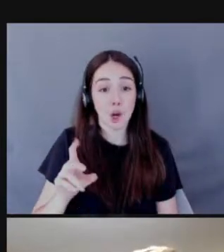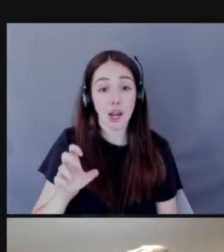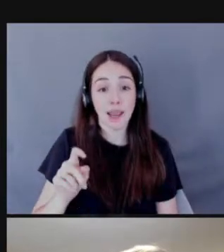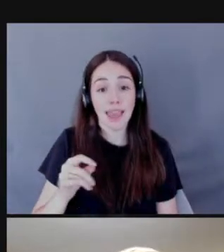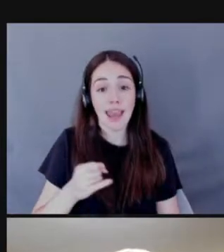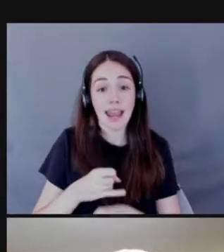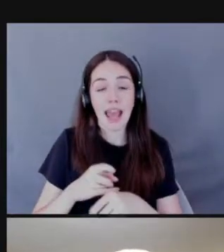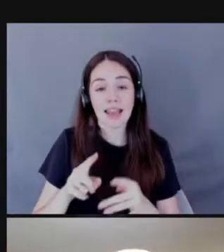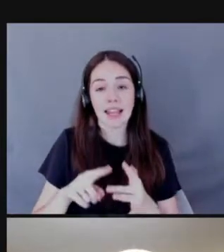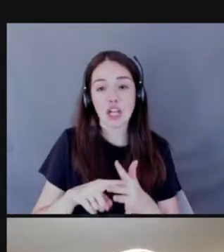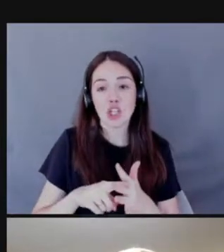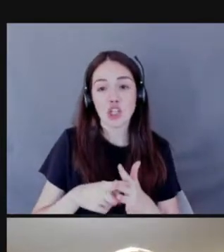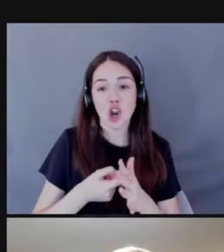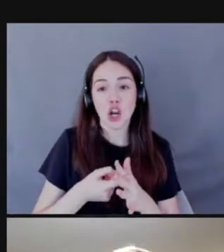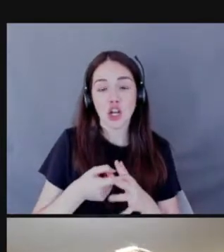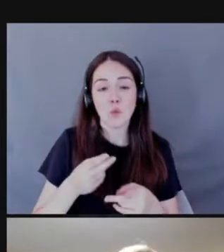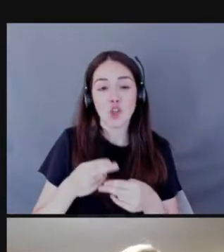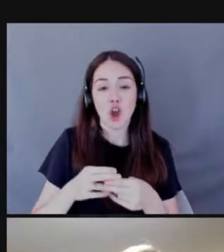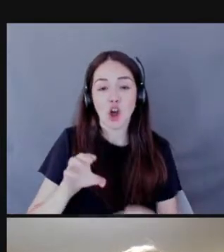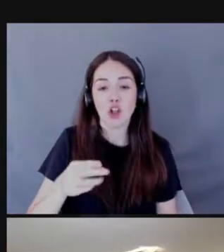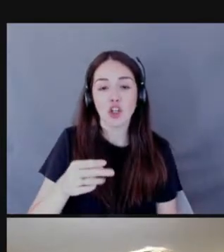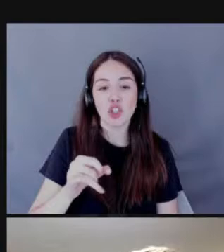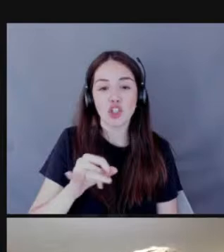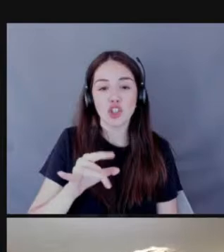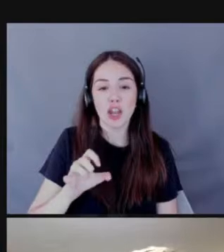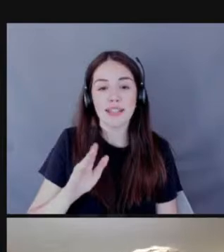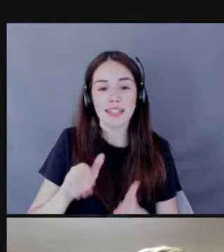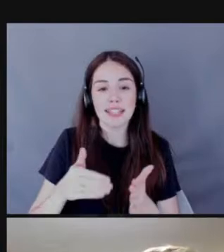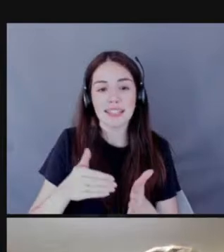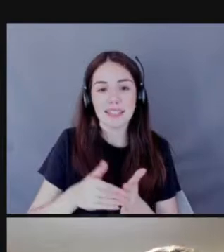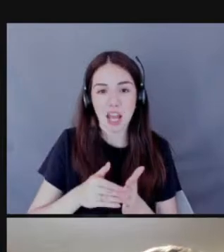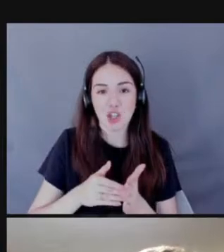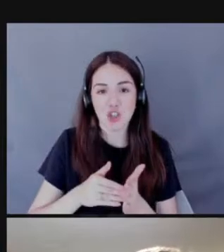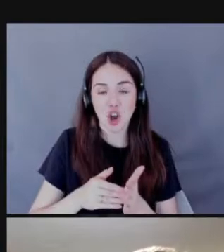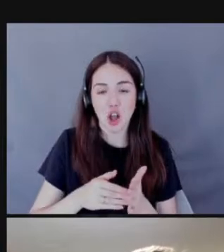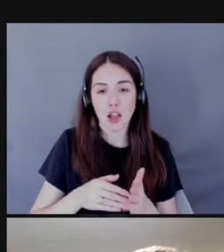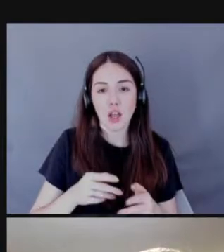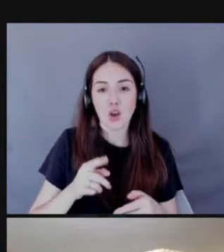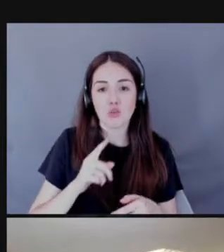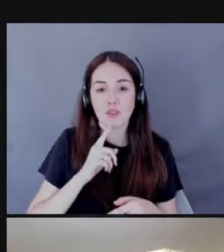called Chessie Central, which was a clearinghouse for Chessie reports.